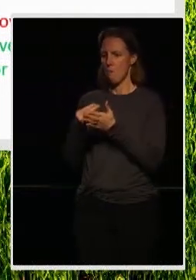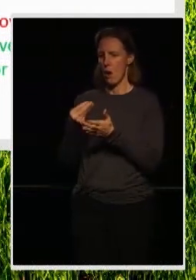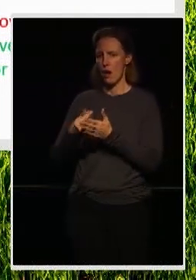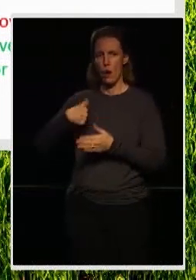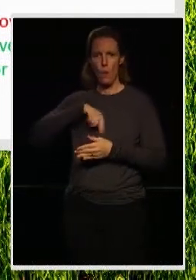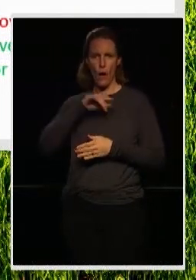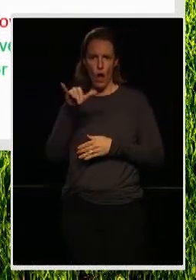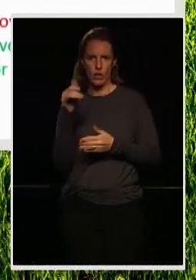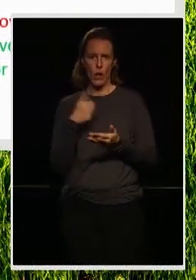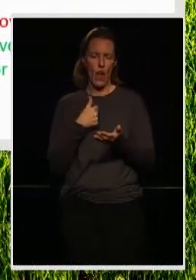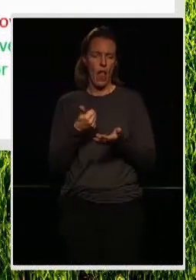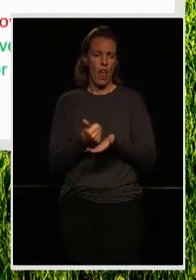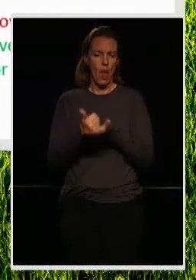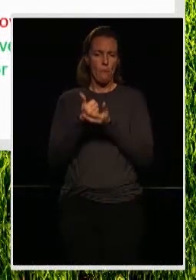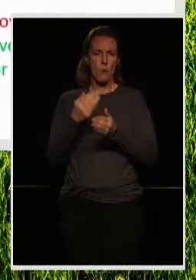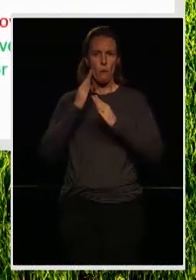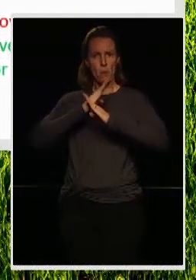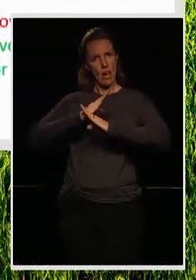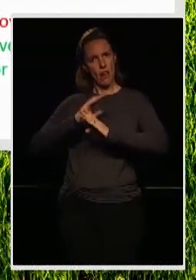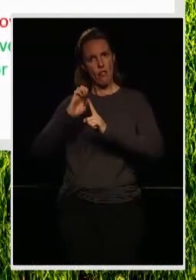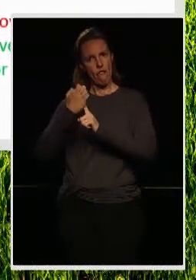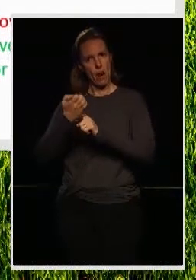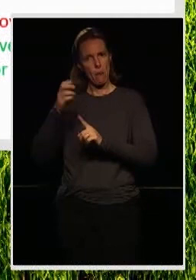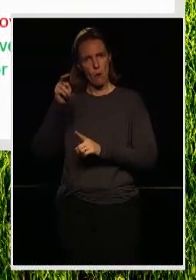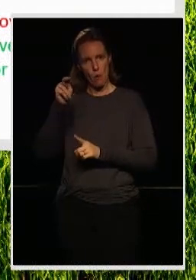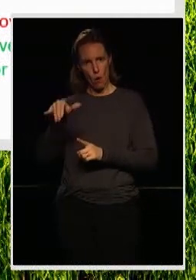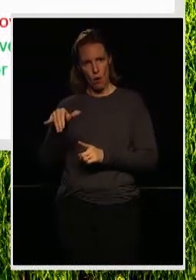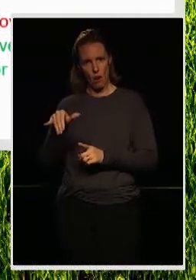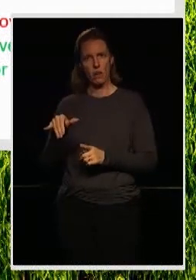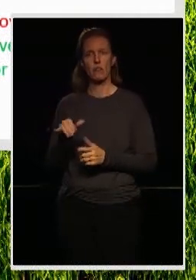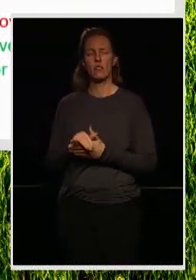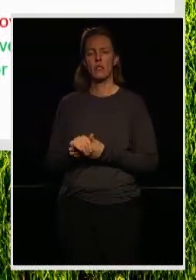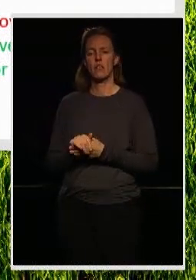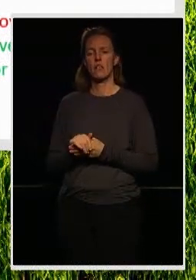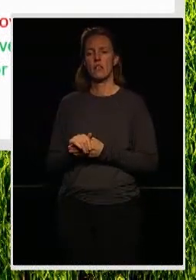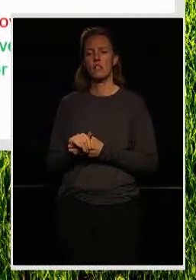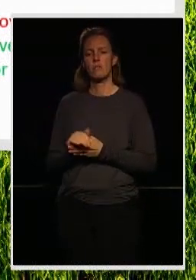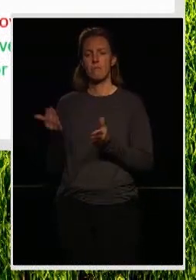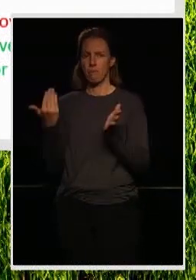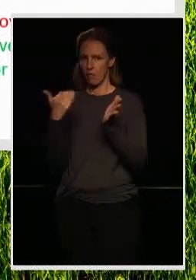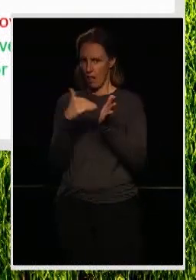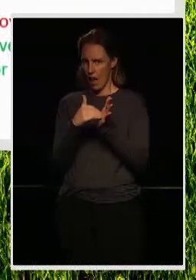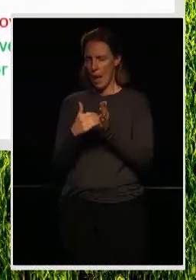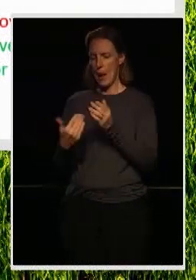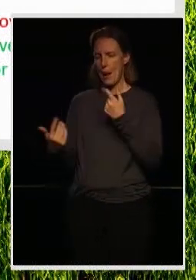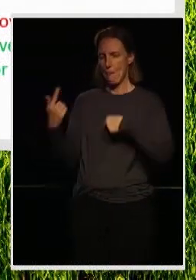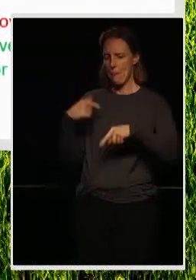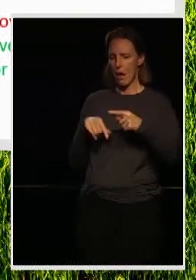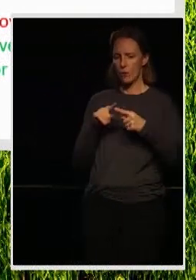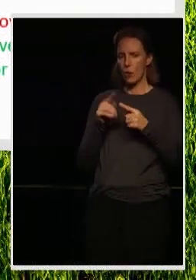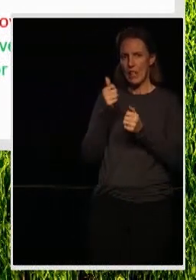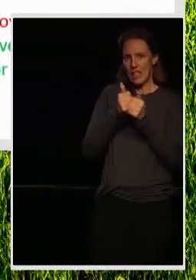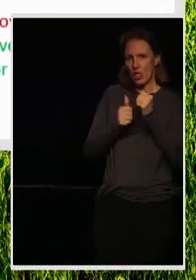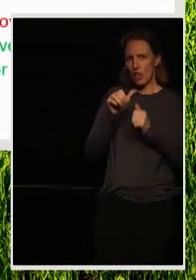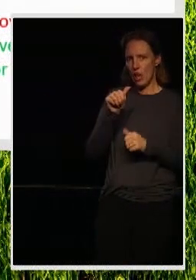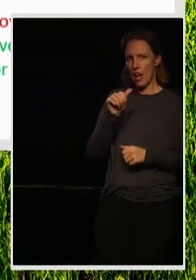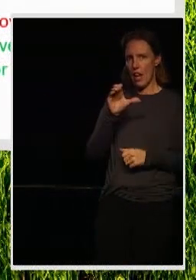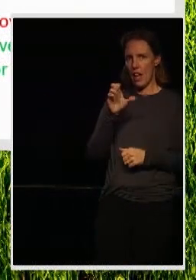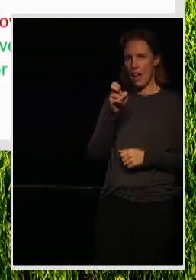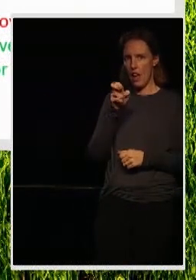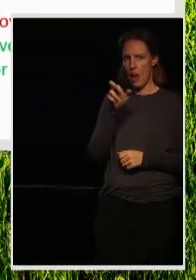to protect the environment of New York. So again, back to each acre, we are going to